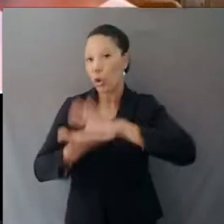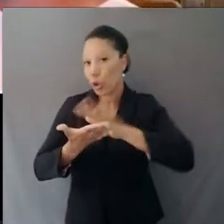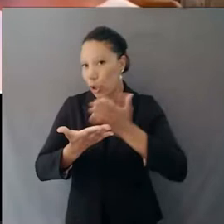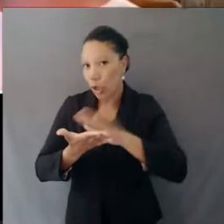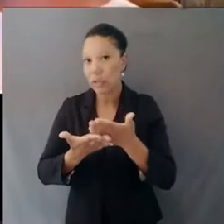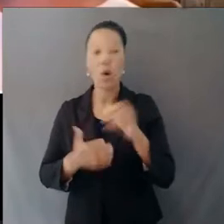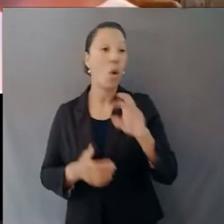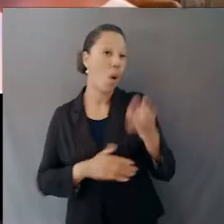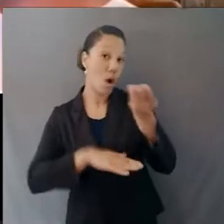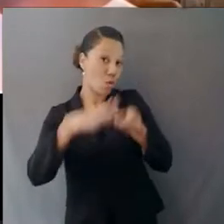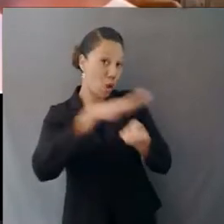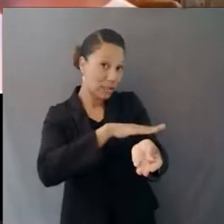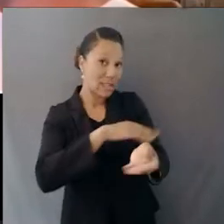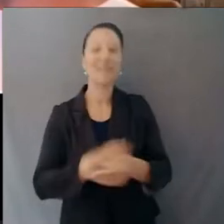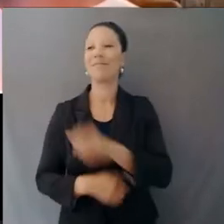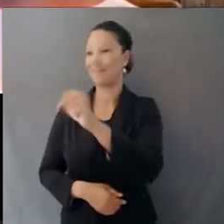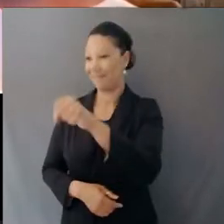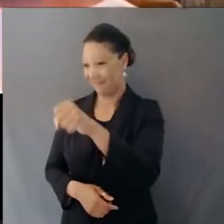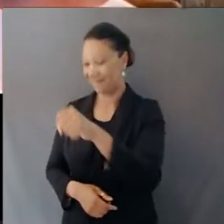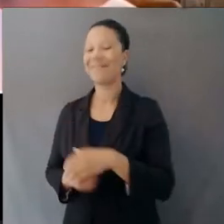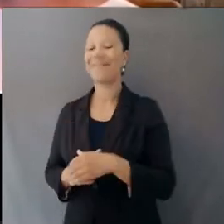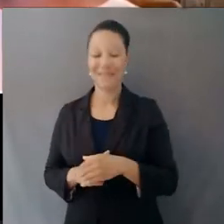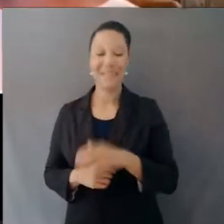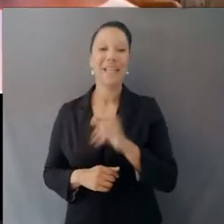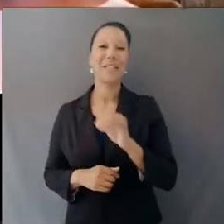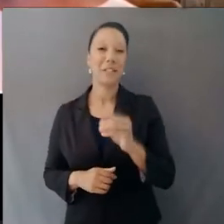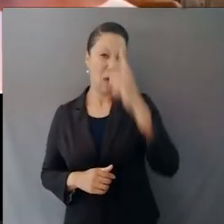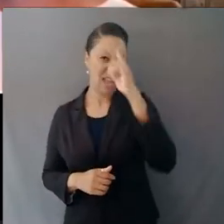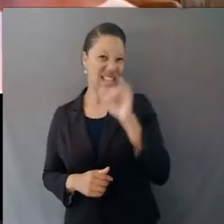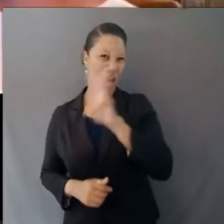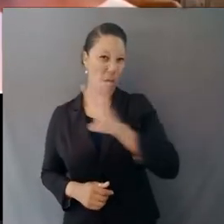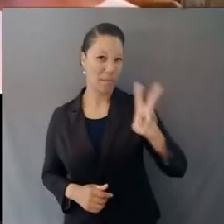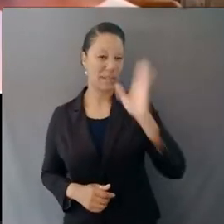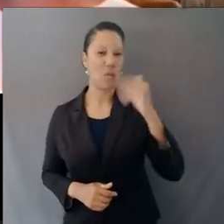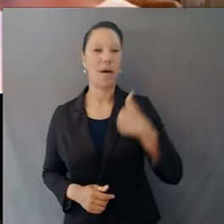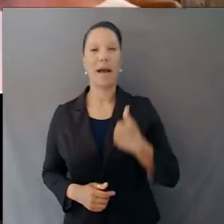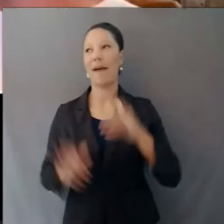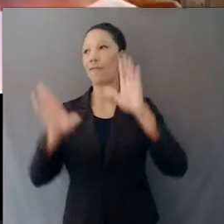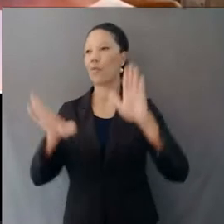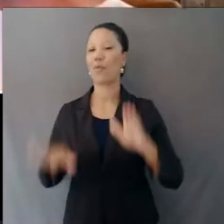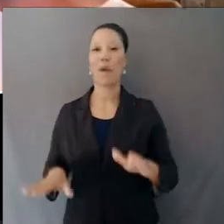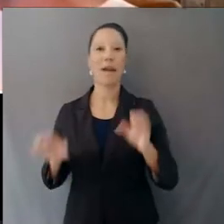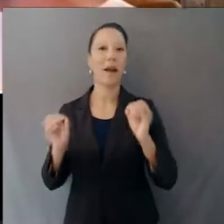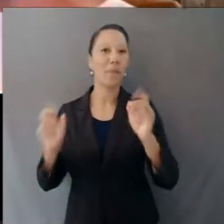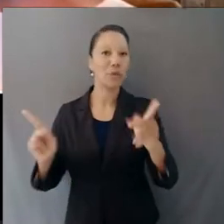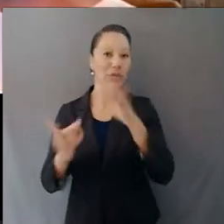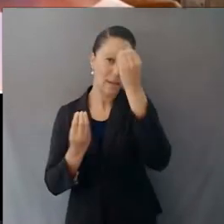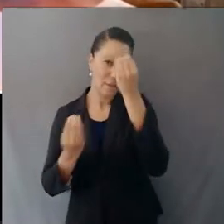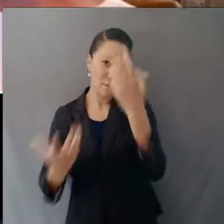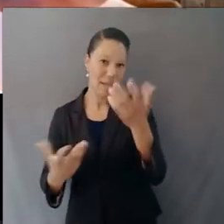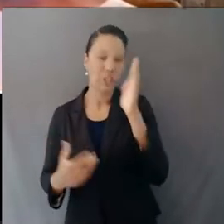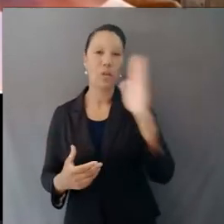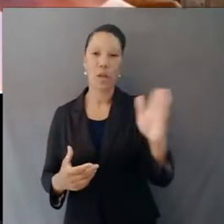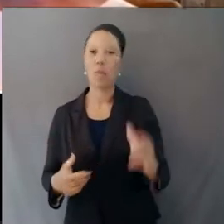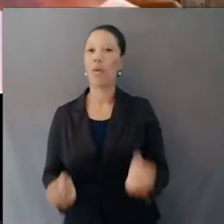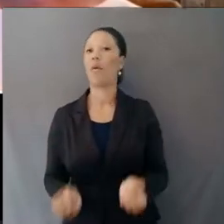that roasted. Exactly, and I think that website will have some great opportunities, and we'll make sure we post that website